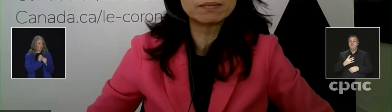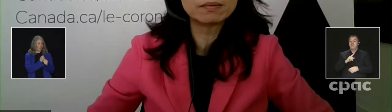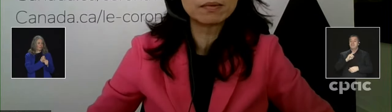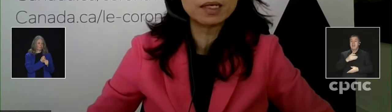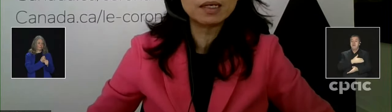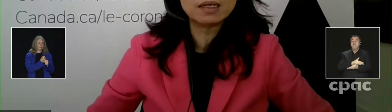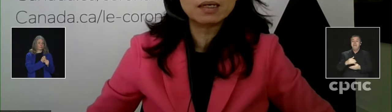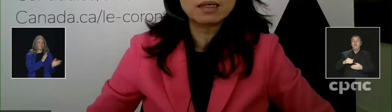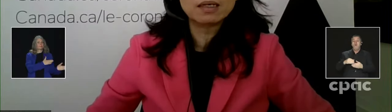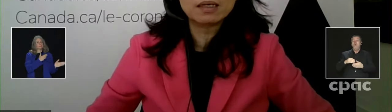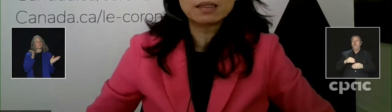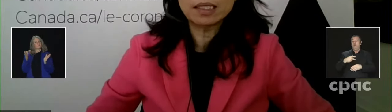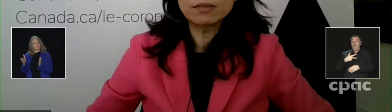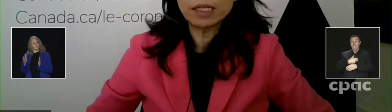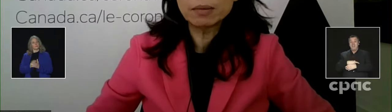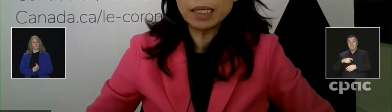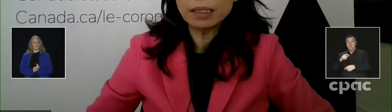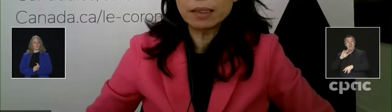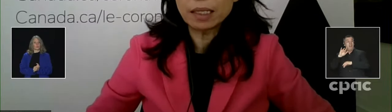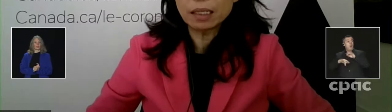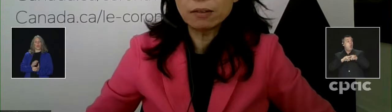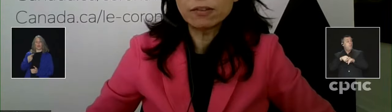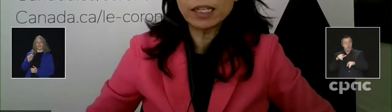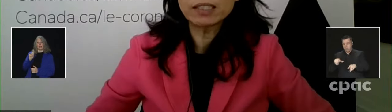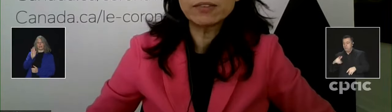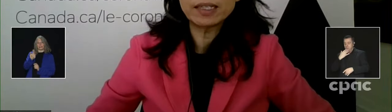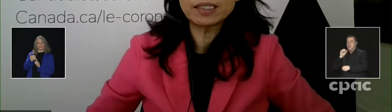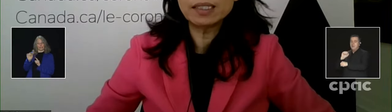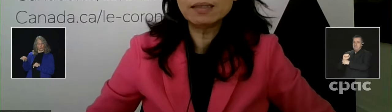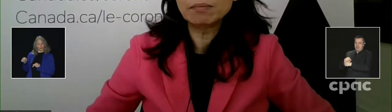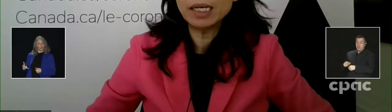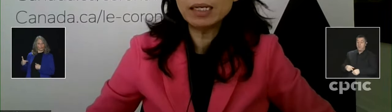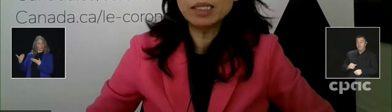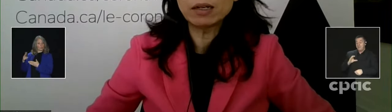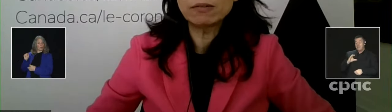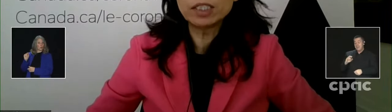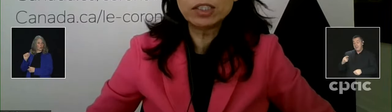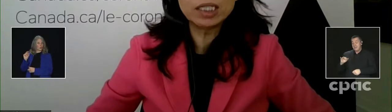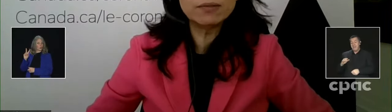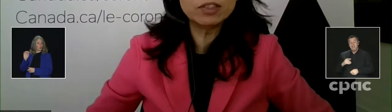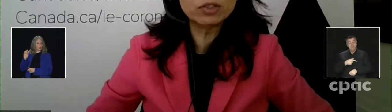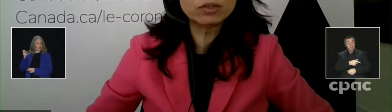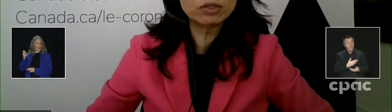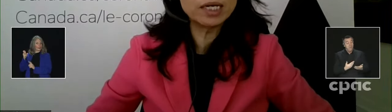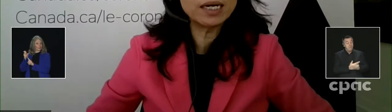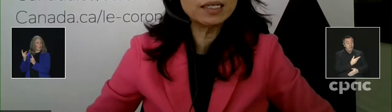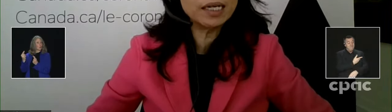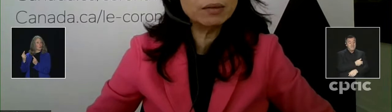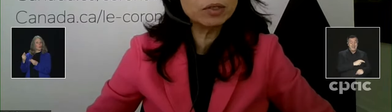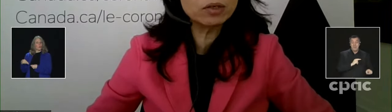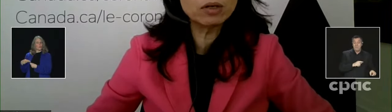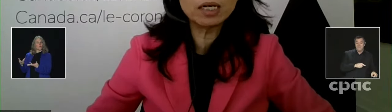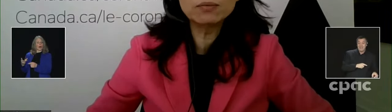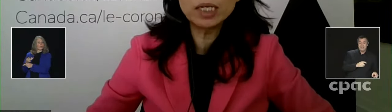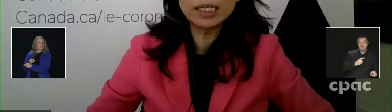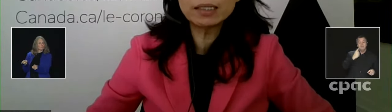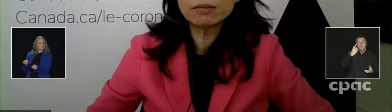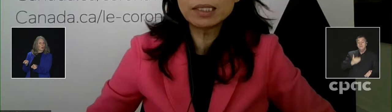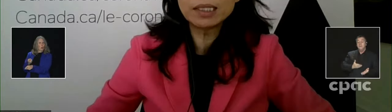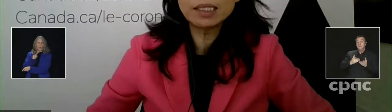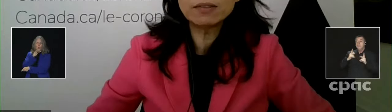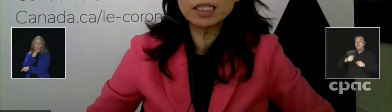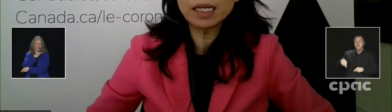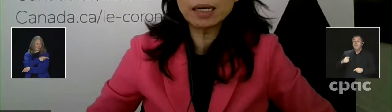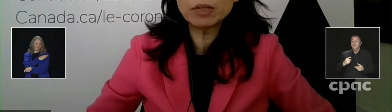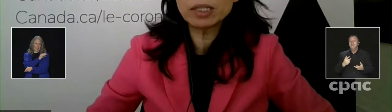world. NACI recommends that the Novavax vaccine may be offered to individuals who are unable or unwilling